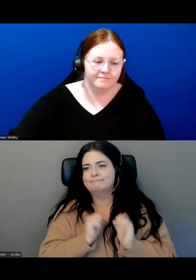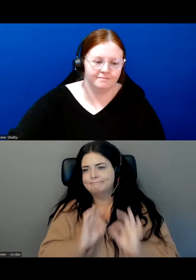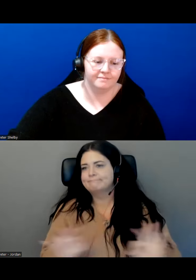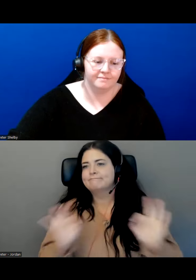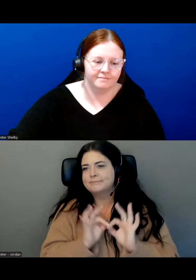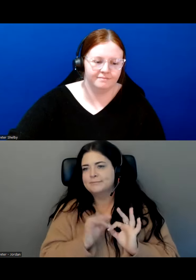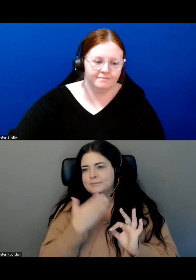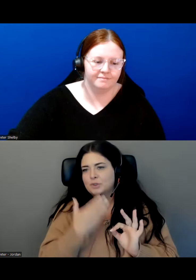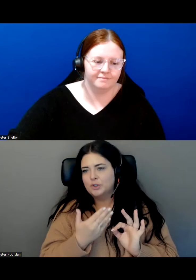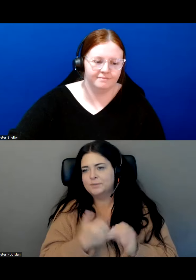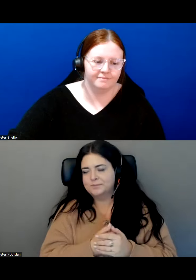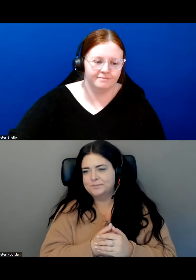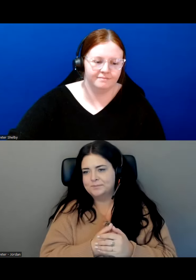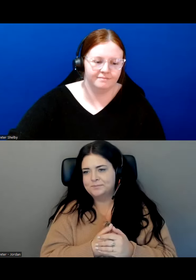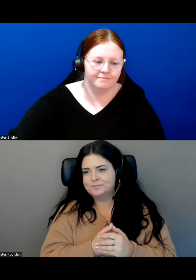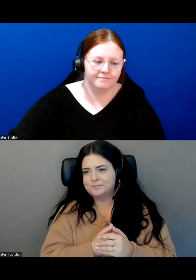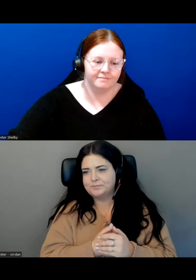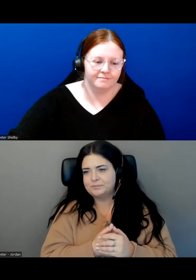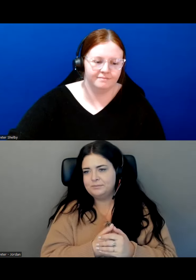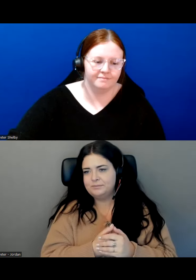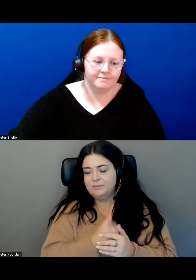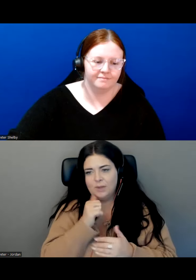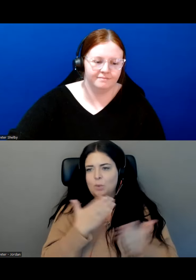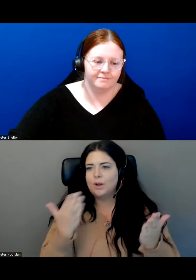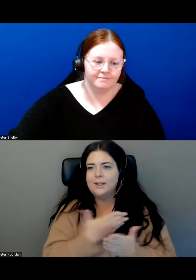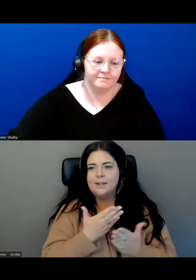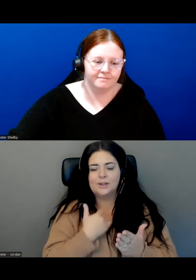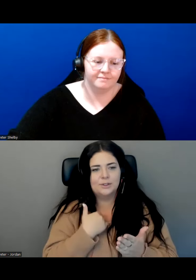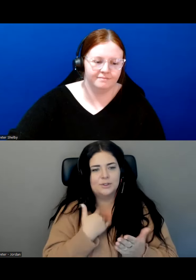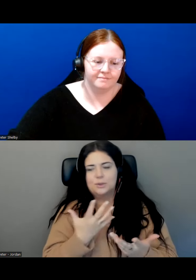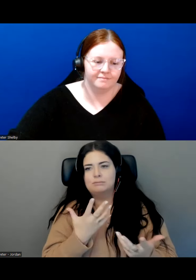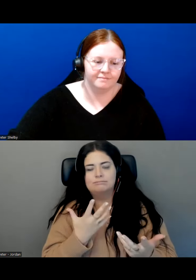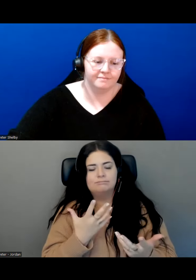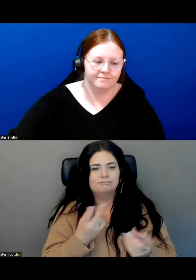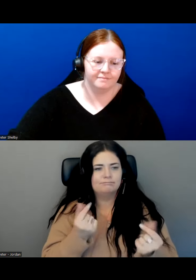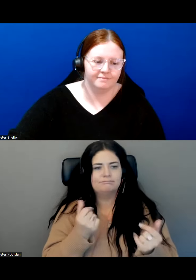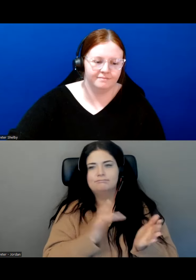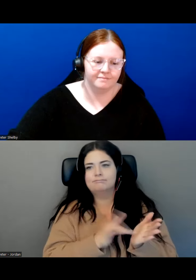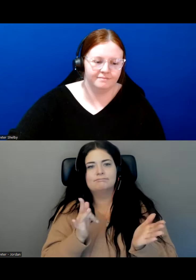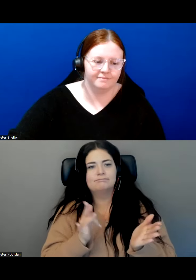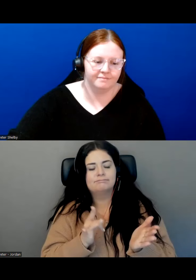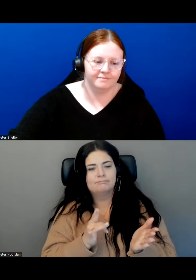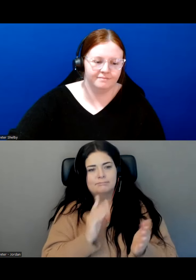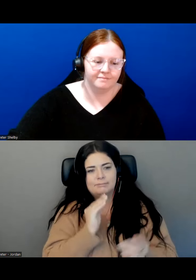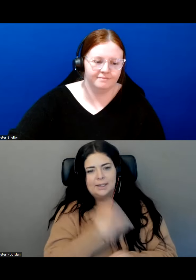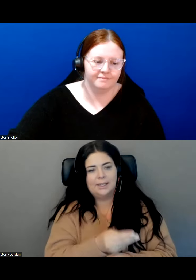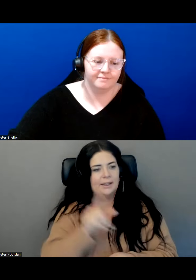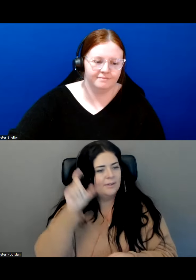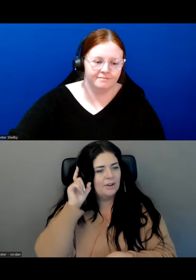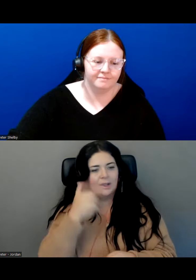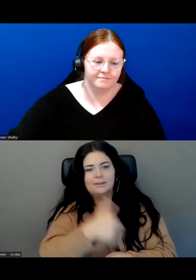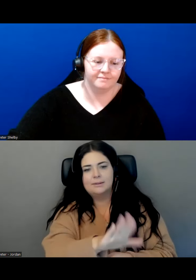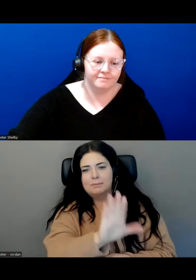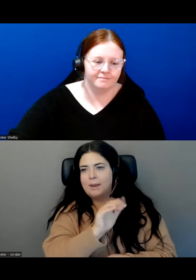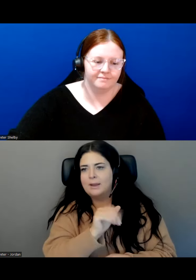And having that, we're not here to get you in and fit you with hearing aids and hope to never see you again. We want to see you and we